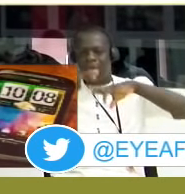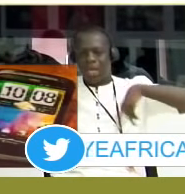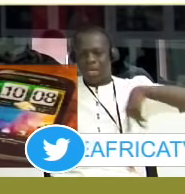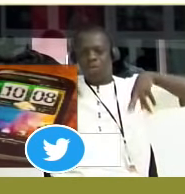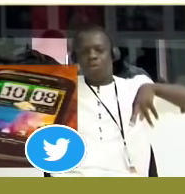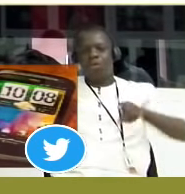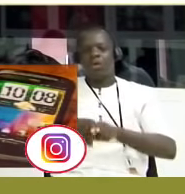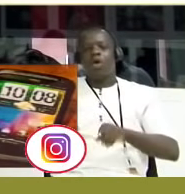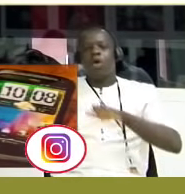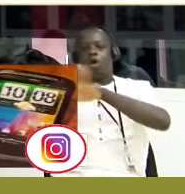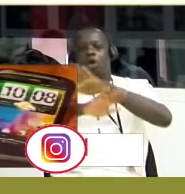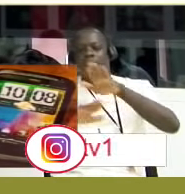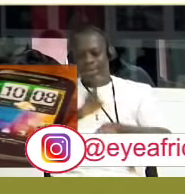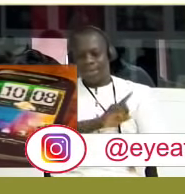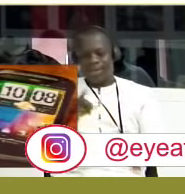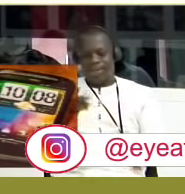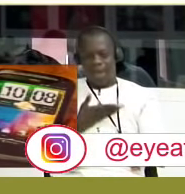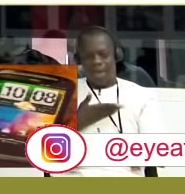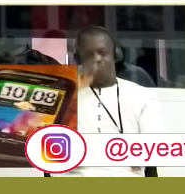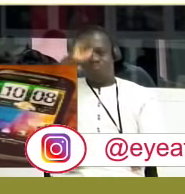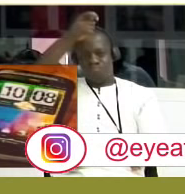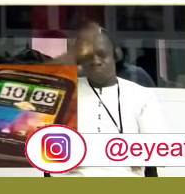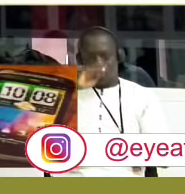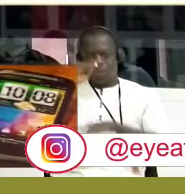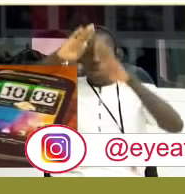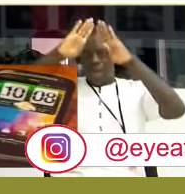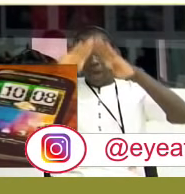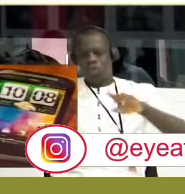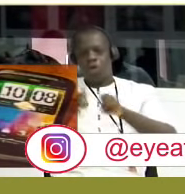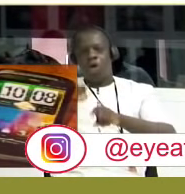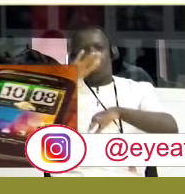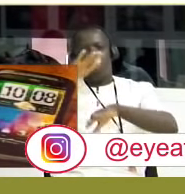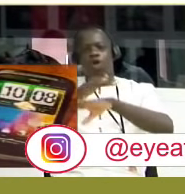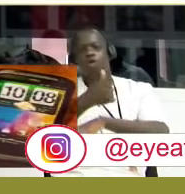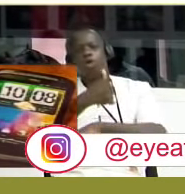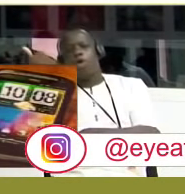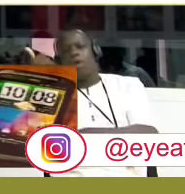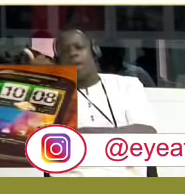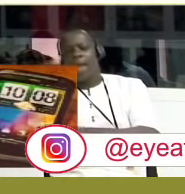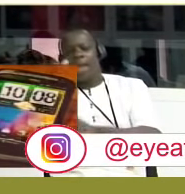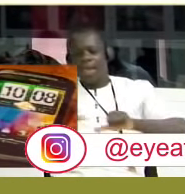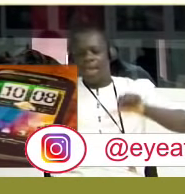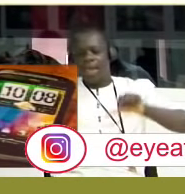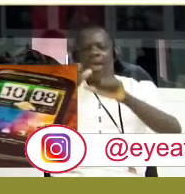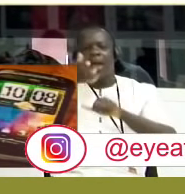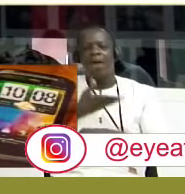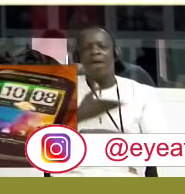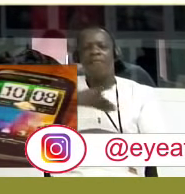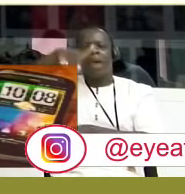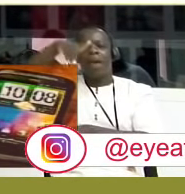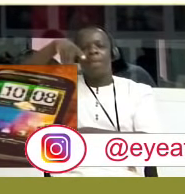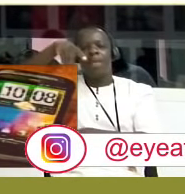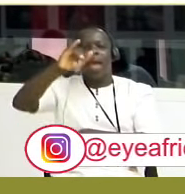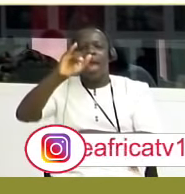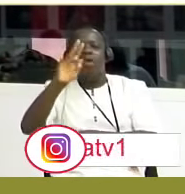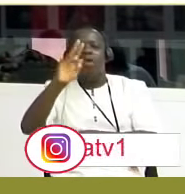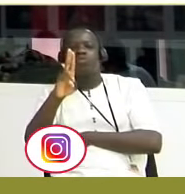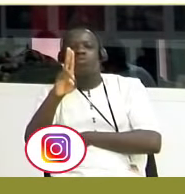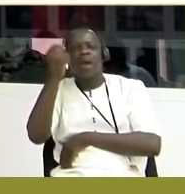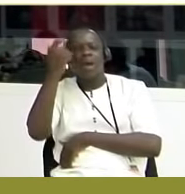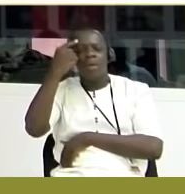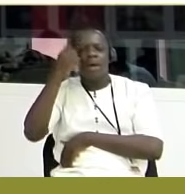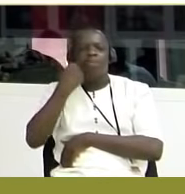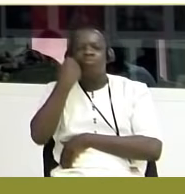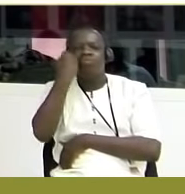the police stations, and on the other side you have the police intervention unit, which as